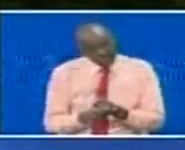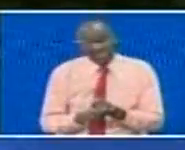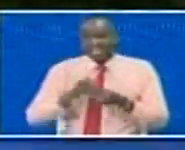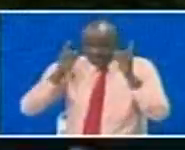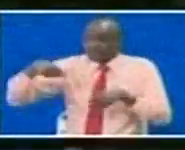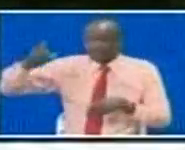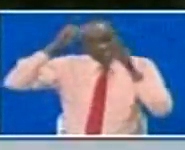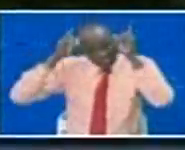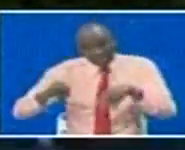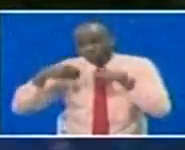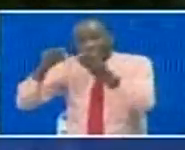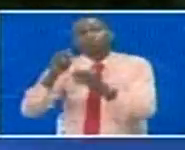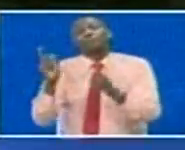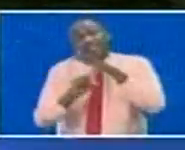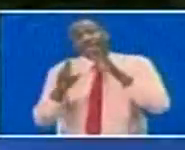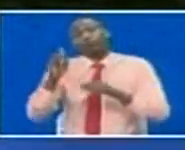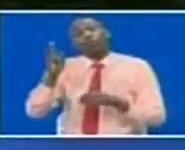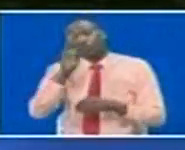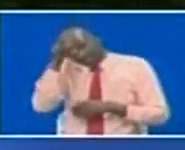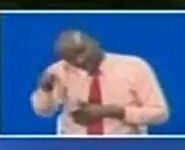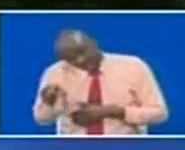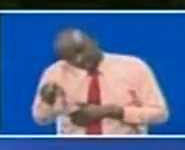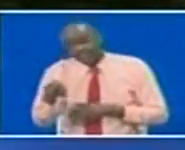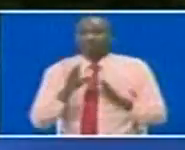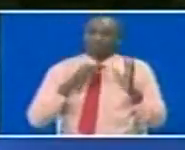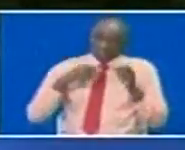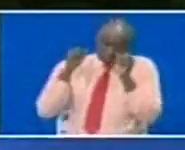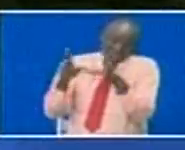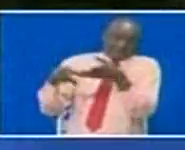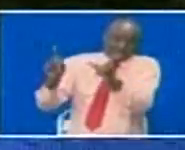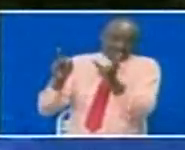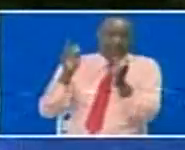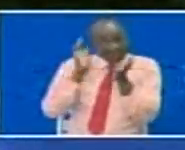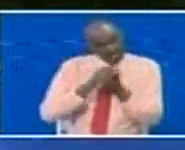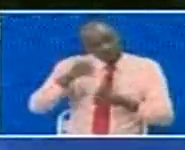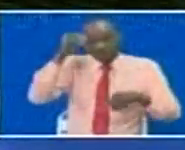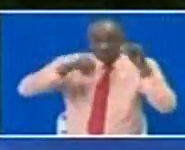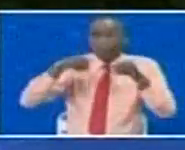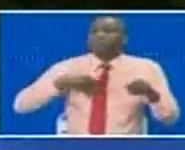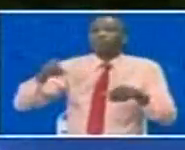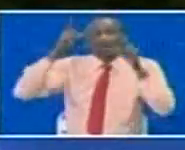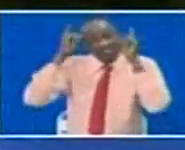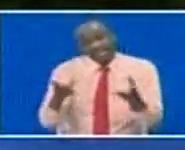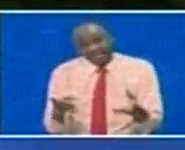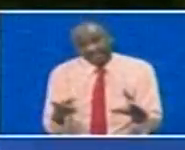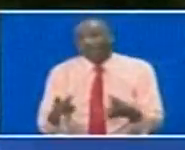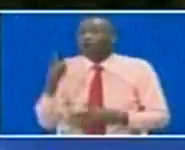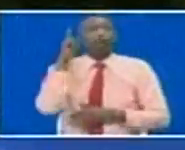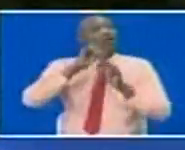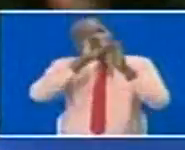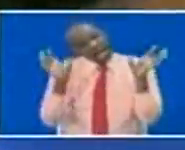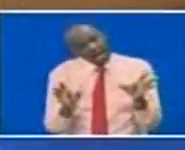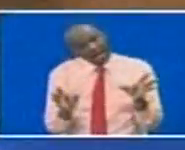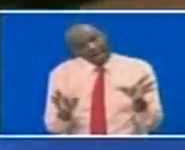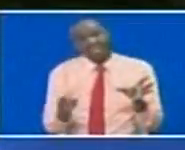give Eugene Wamalwa a direct nomination without going to the ballot, without taking for the verdict of the people, what I will do? The law is very clear. If you